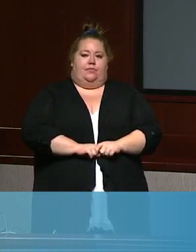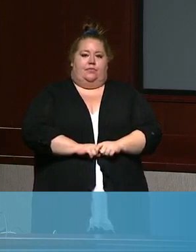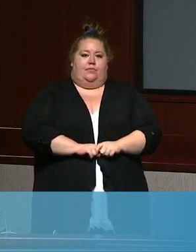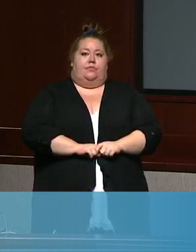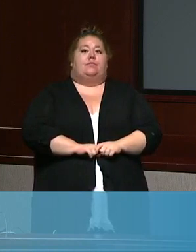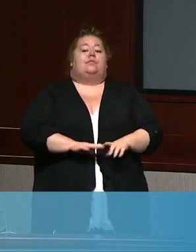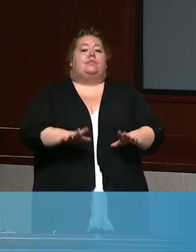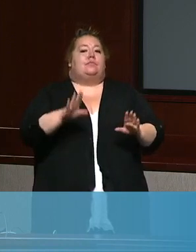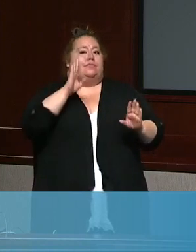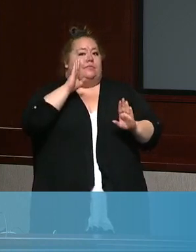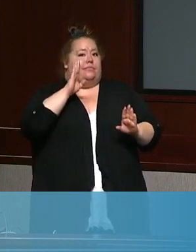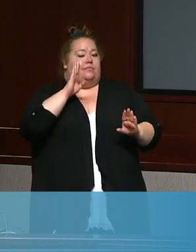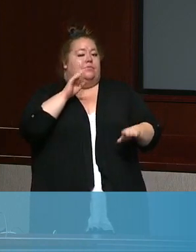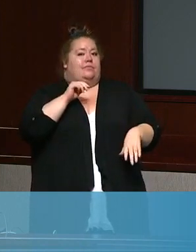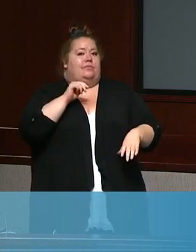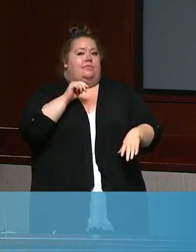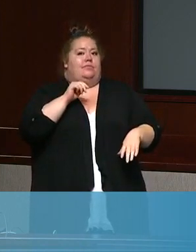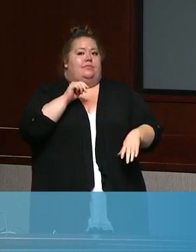Again,